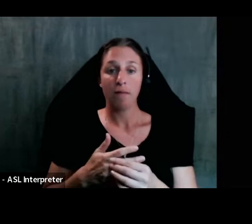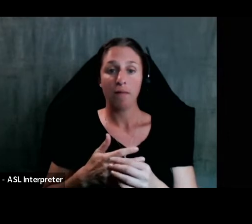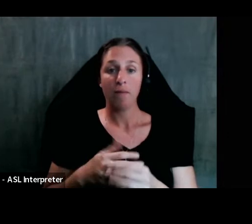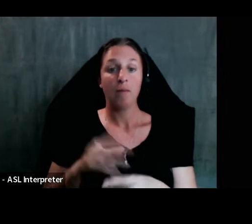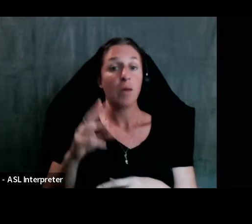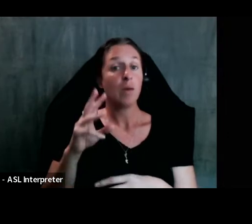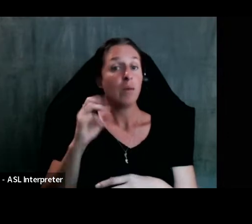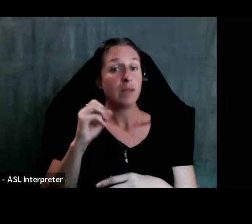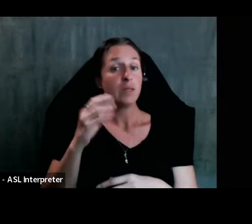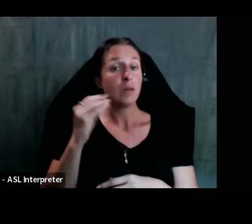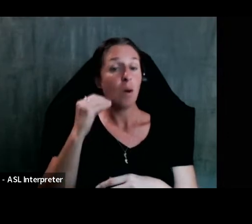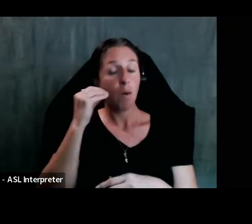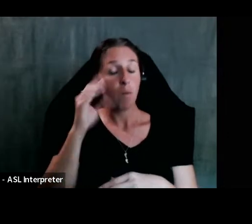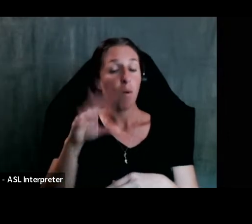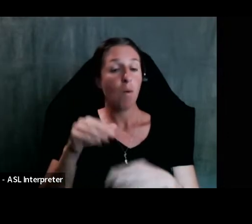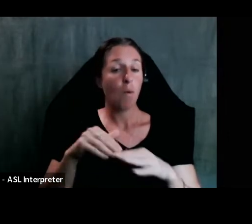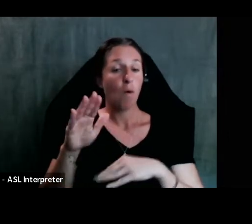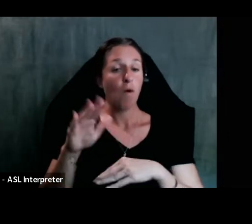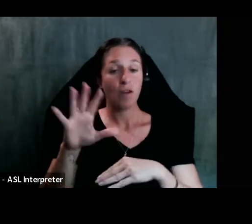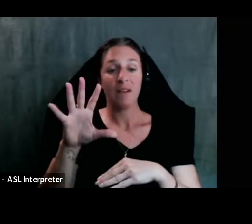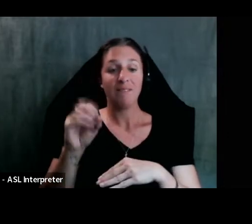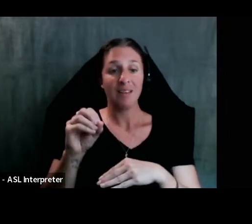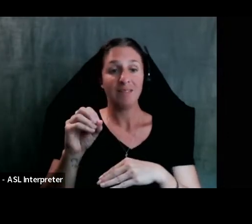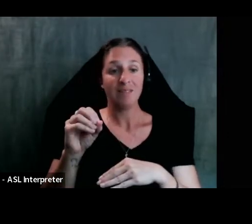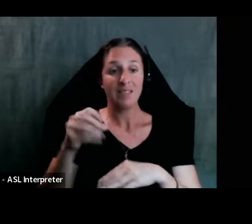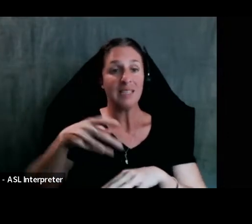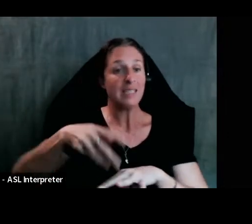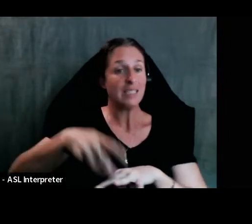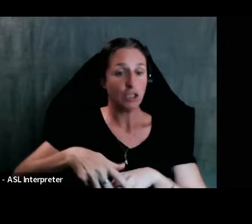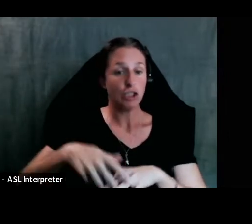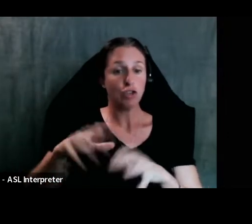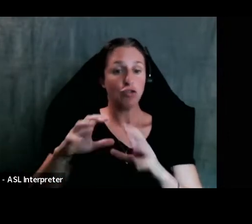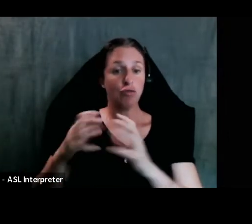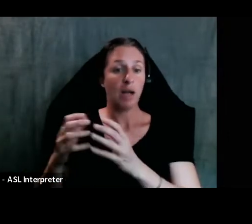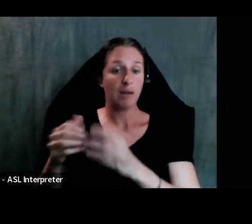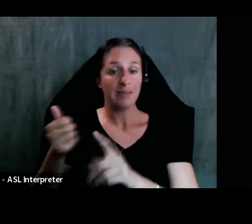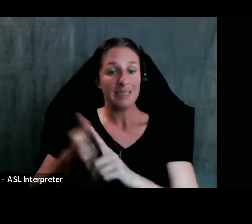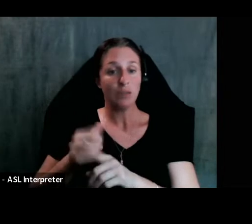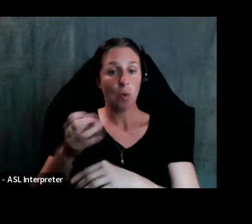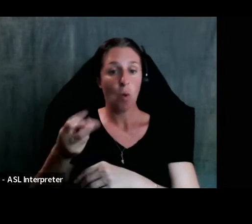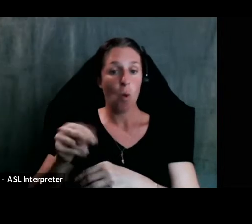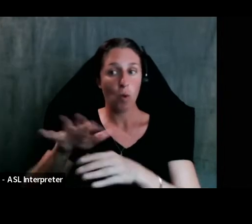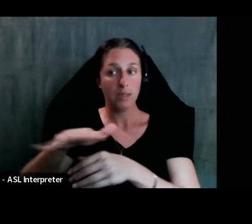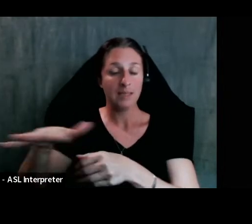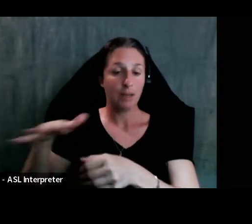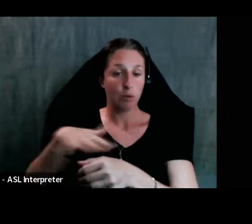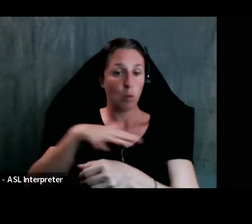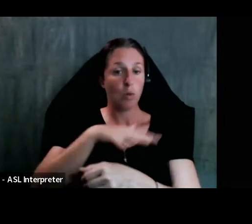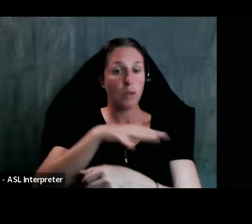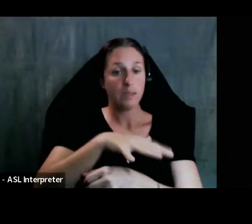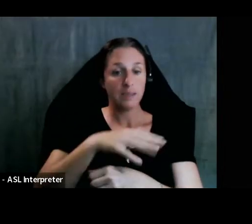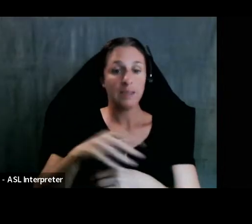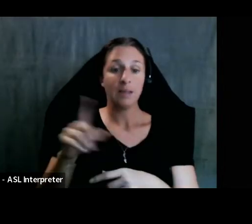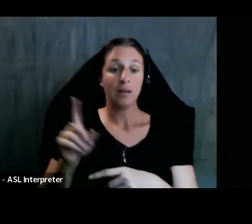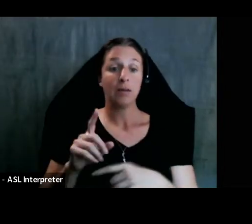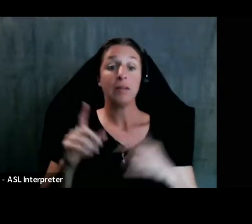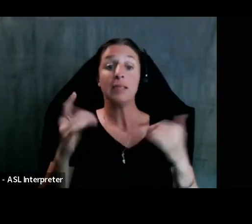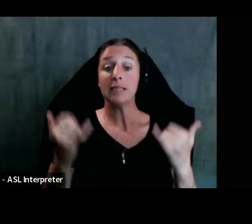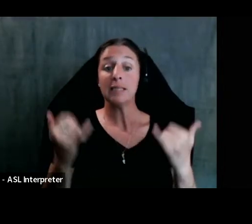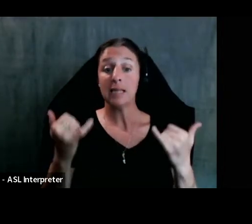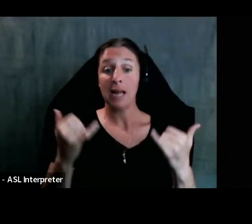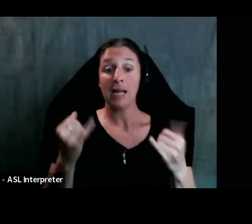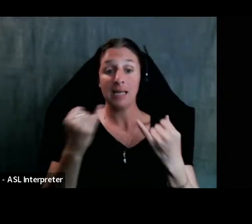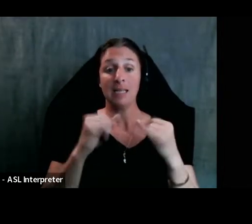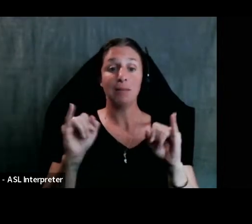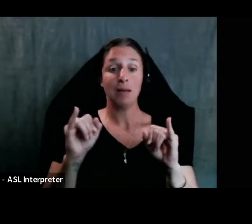were the home to over 50 Indigenous tribes, each with its own territories. And whereas today, the independent